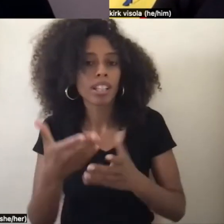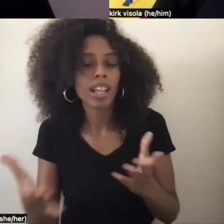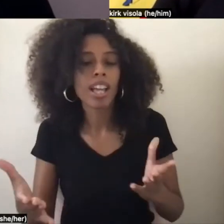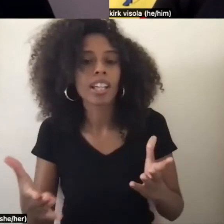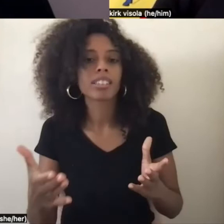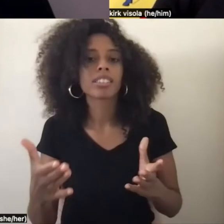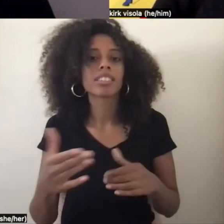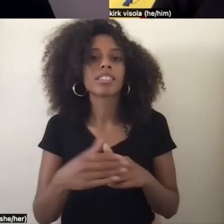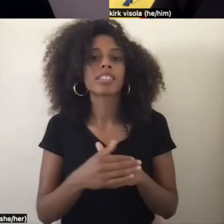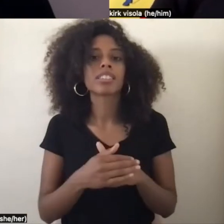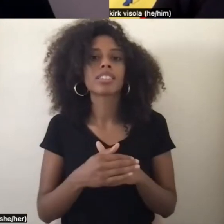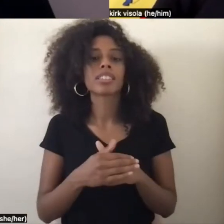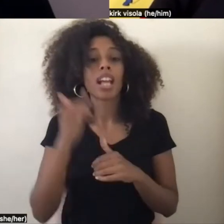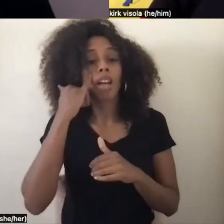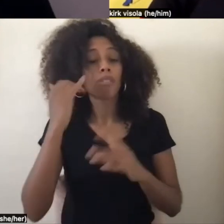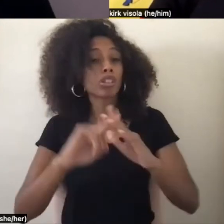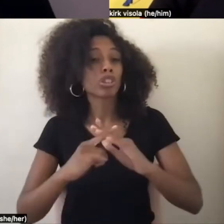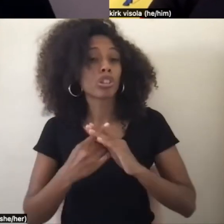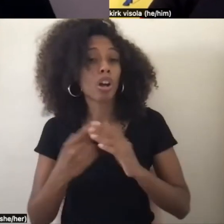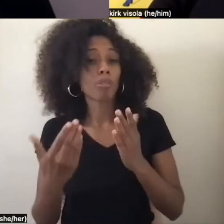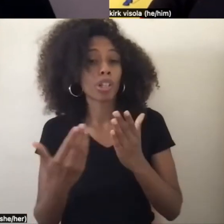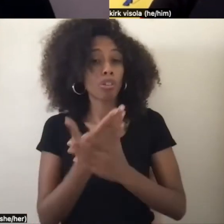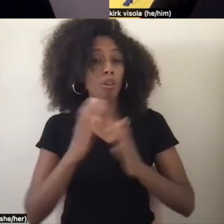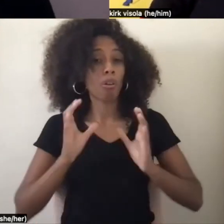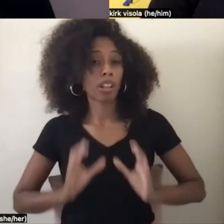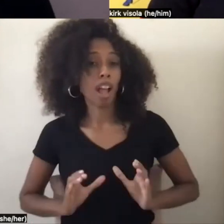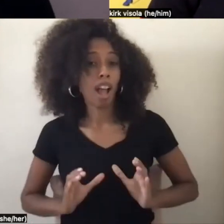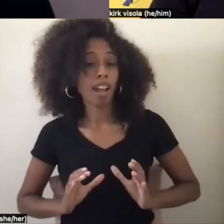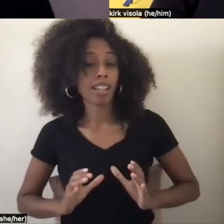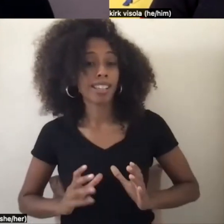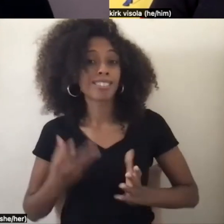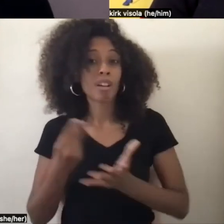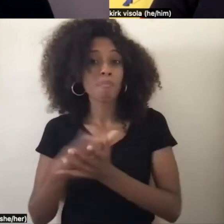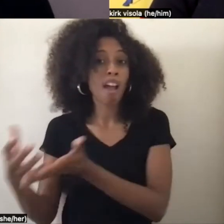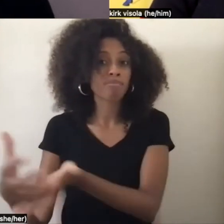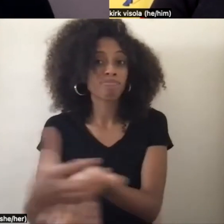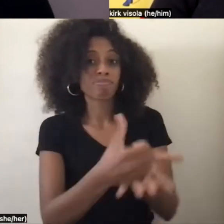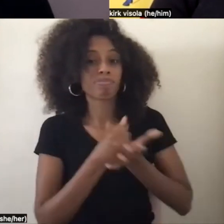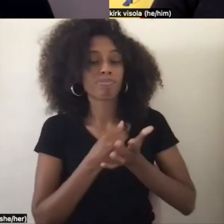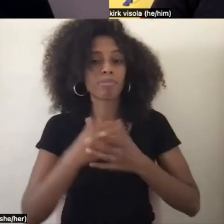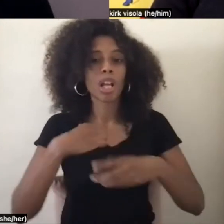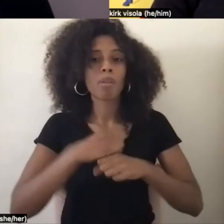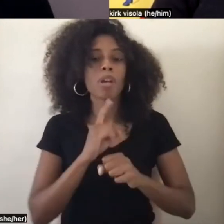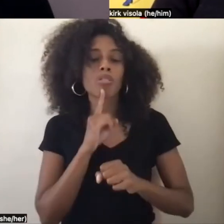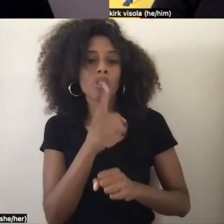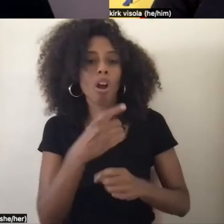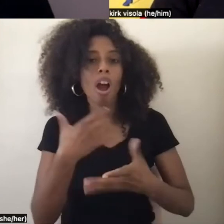get that money, make sure you got your money secure. And the other thing I would say is,